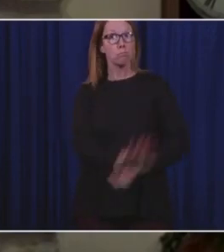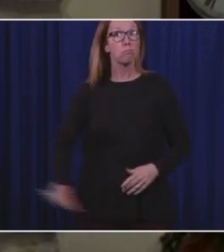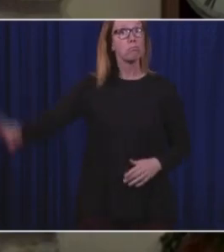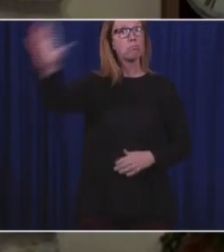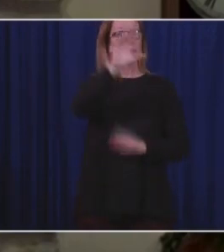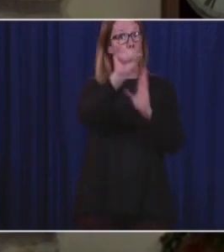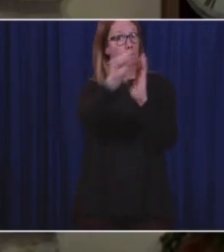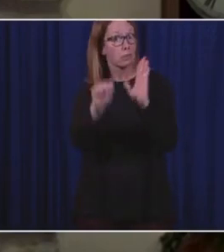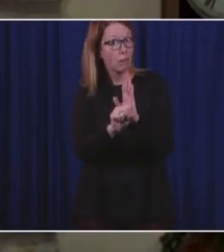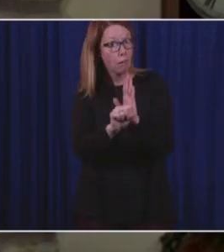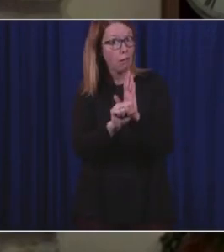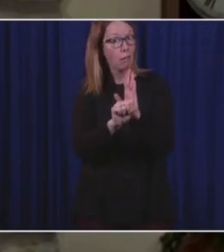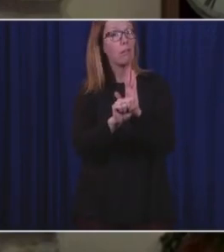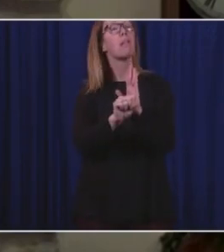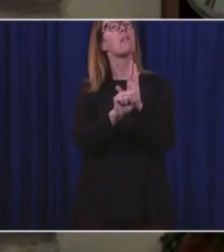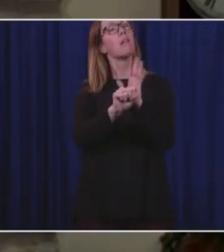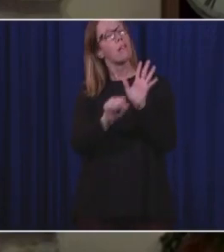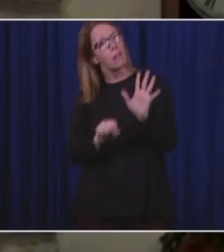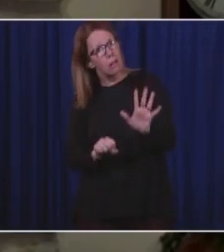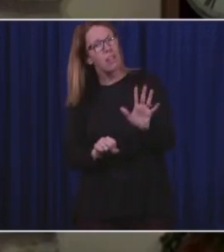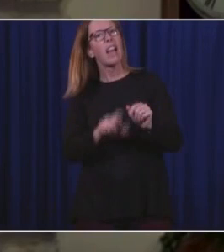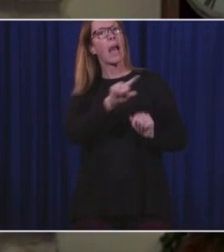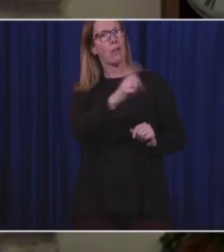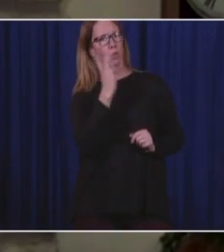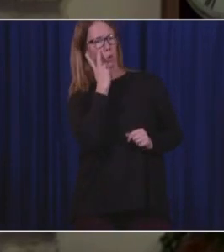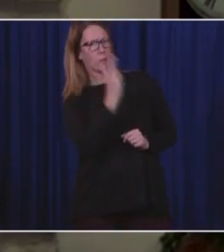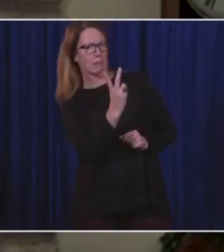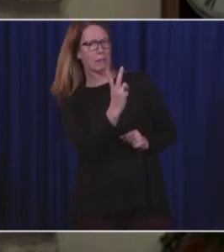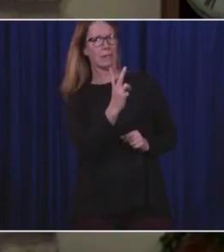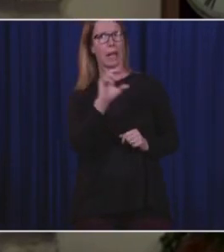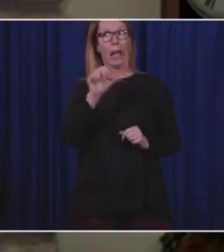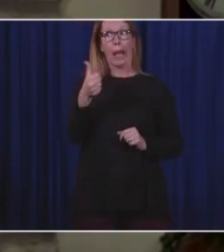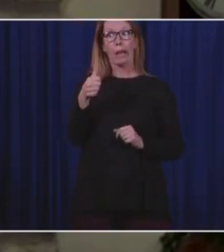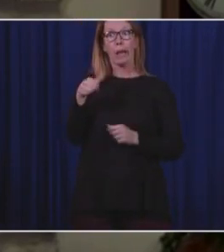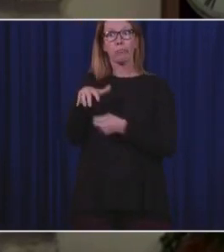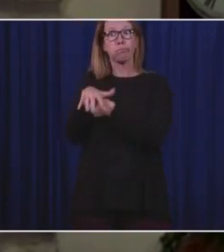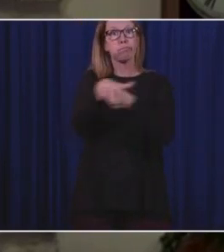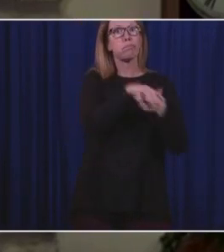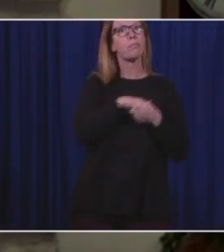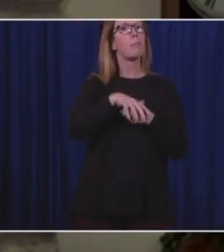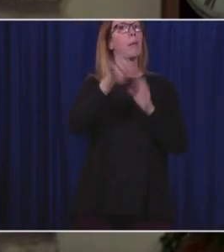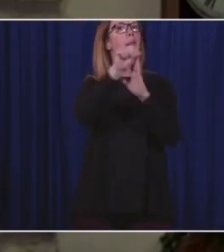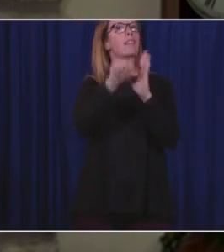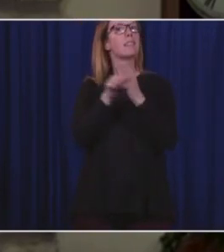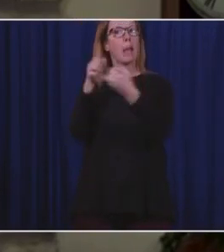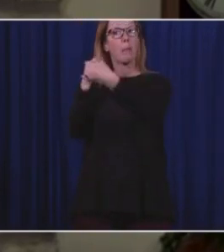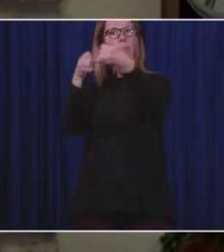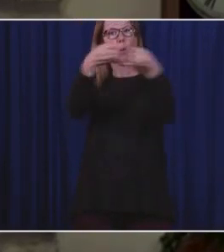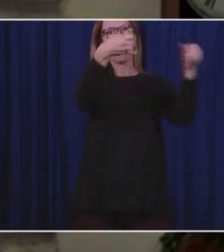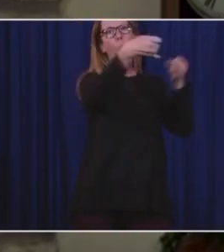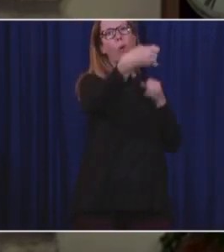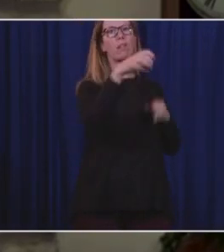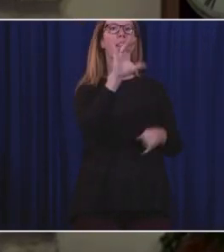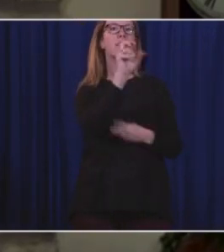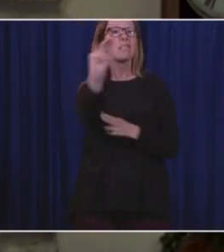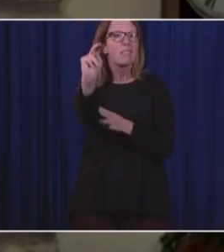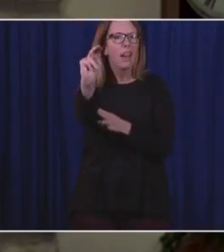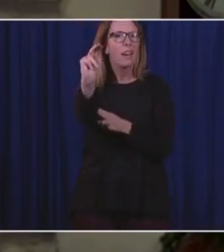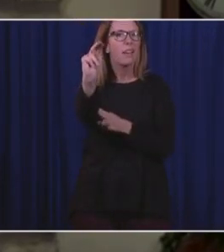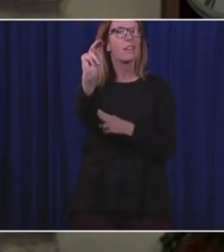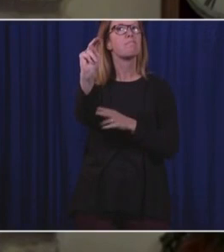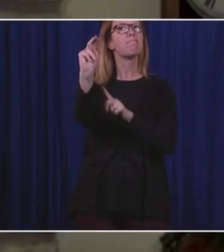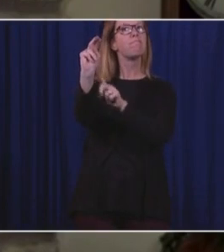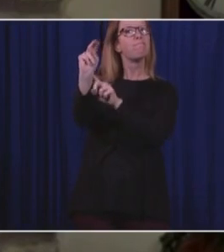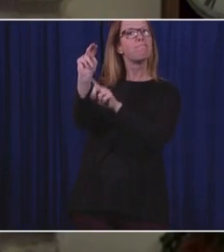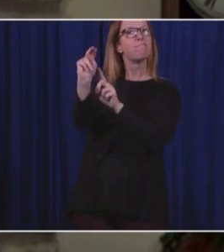state. And have you seen any areas near state borders, such as Cincinnati, have